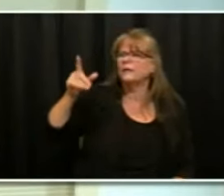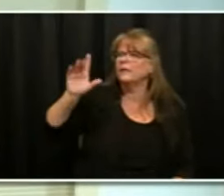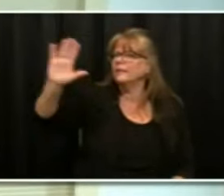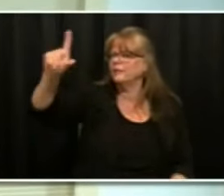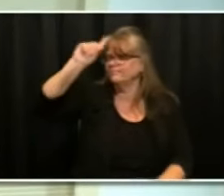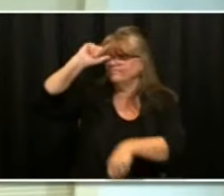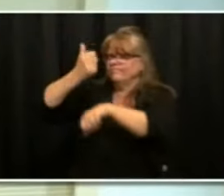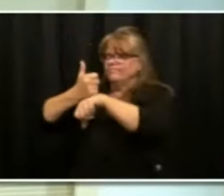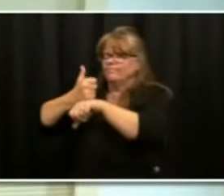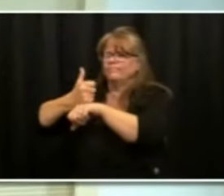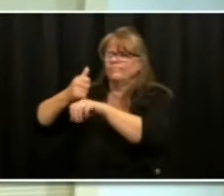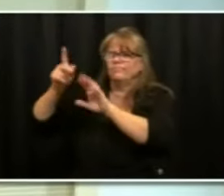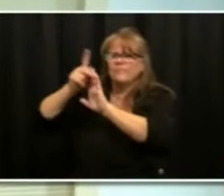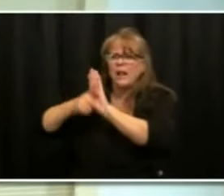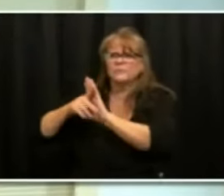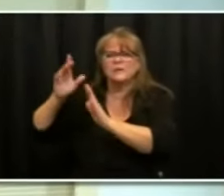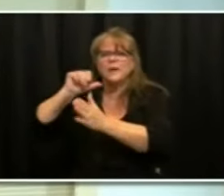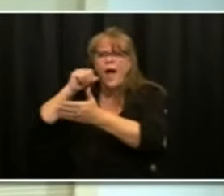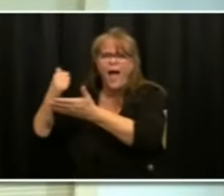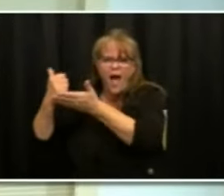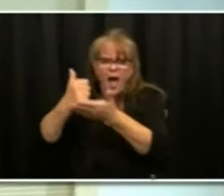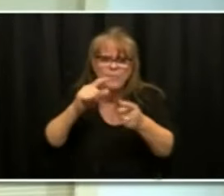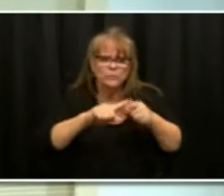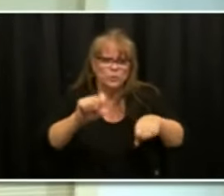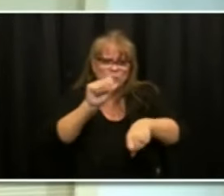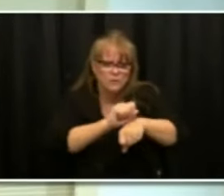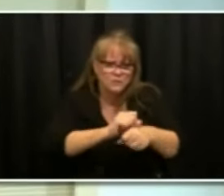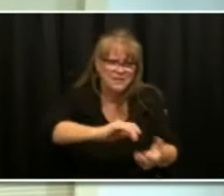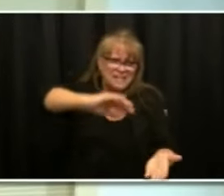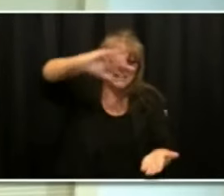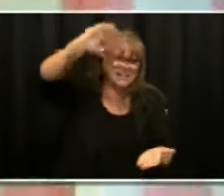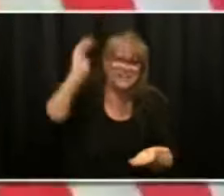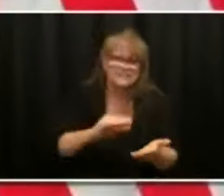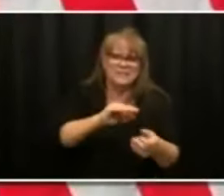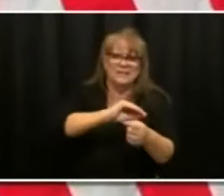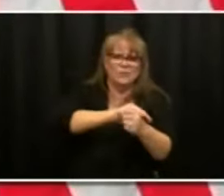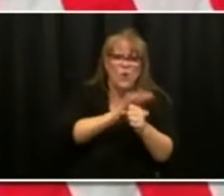given what we saw in July after the mask mandate and the bar closure.